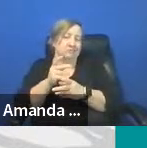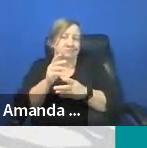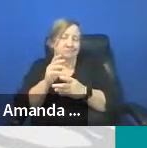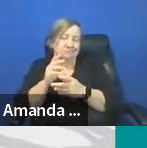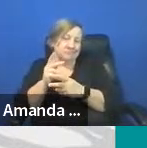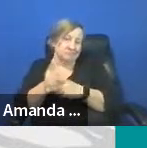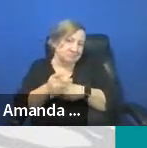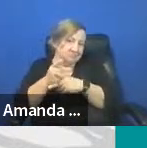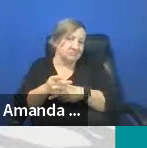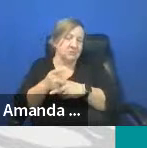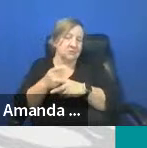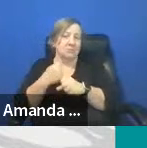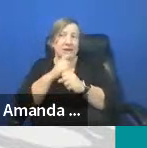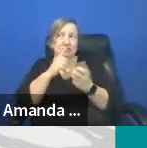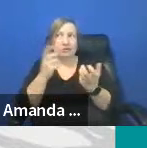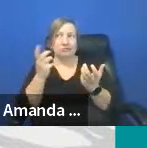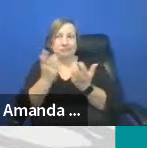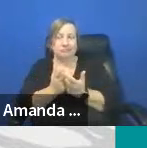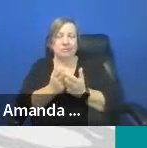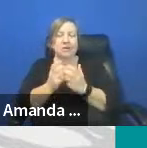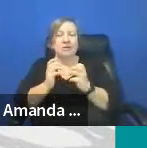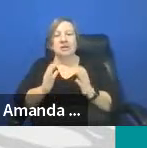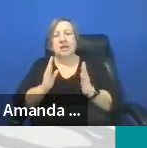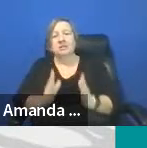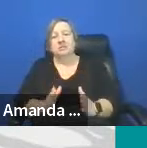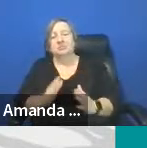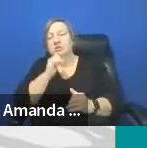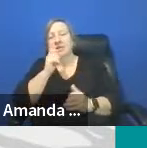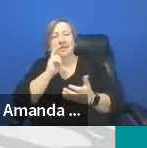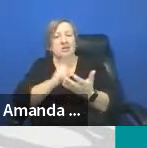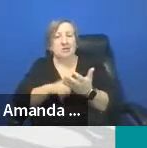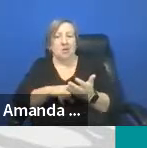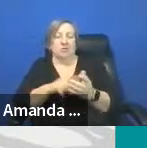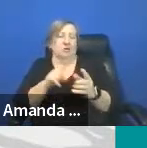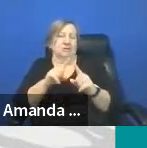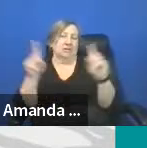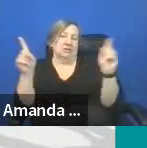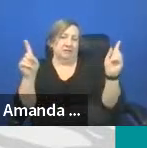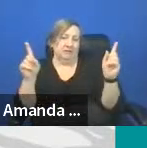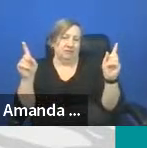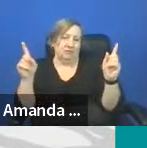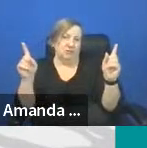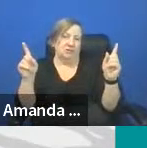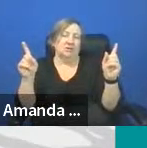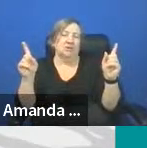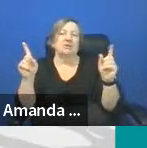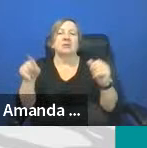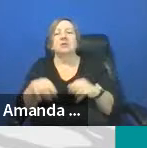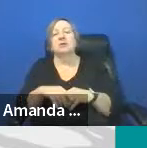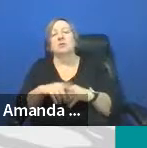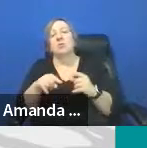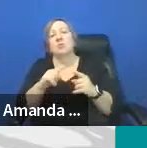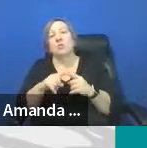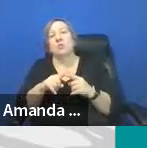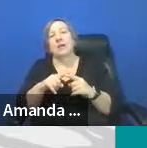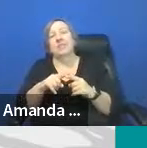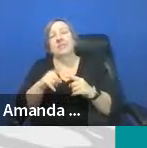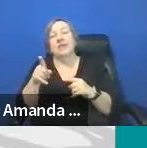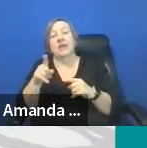sure that we are well aligned so that the customer doesn't notice a difference when they are on